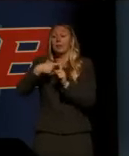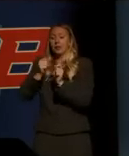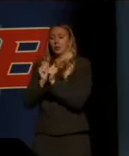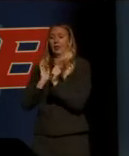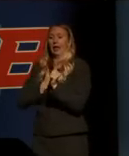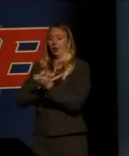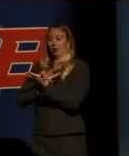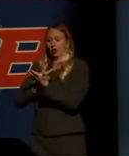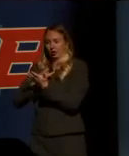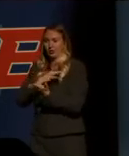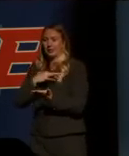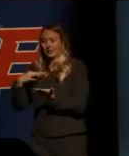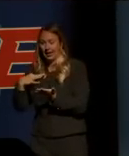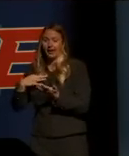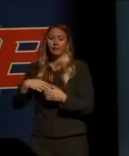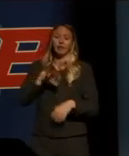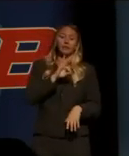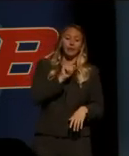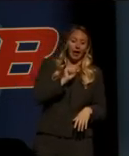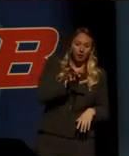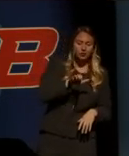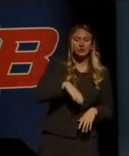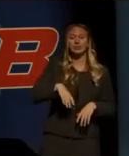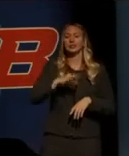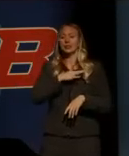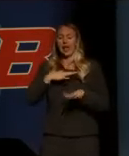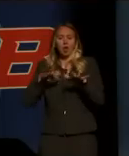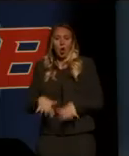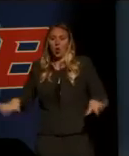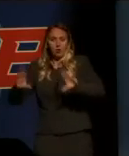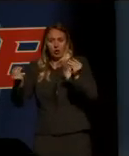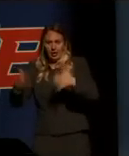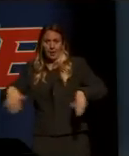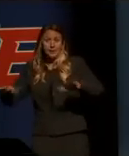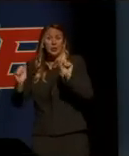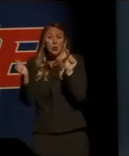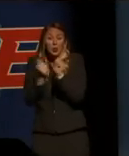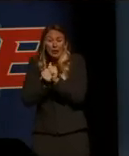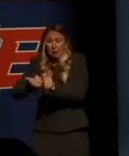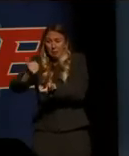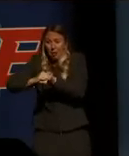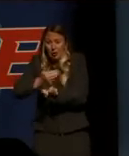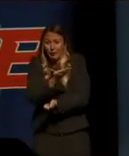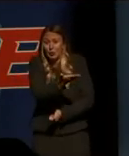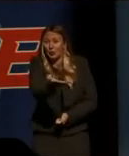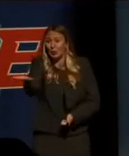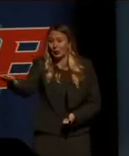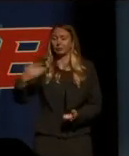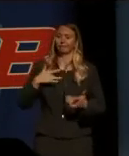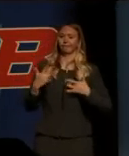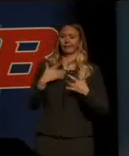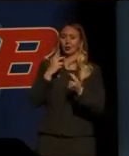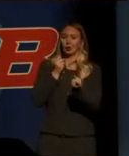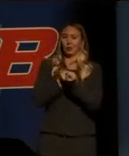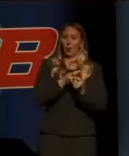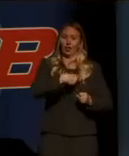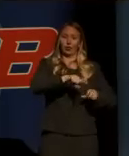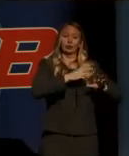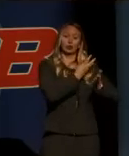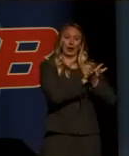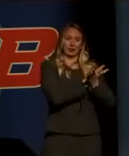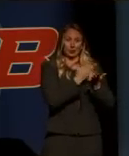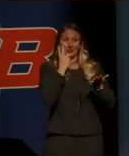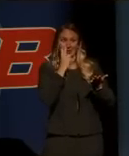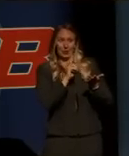with our graduate faculty, with staff across campus, with all of you. I'm excited to support them, to enable them, and to see where they end up